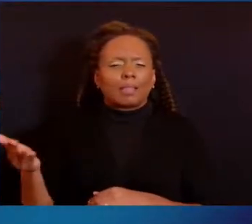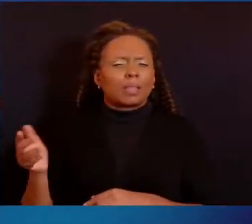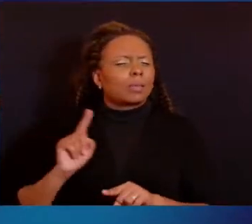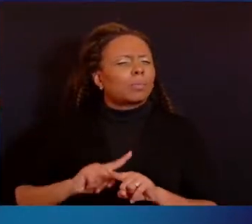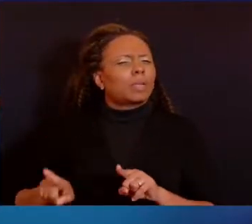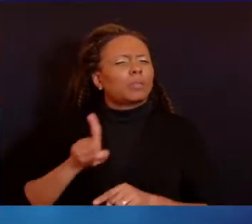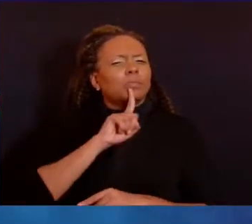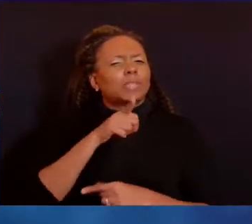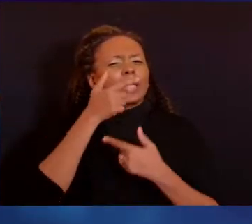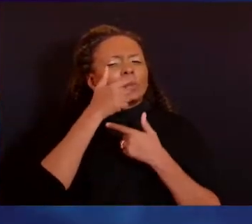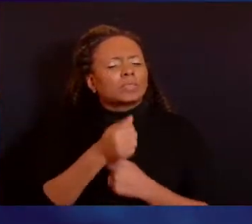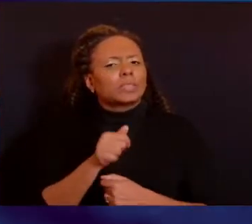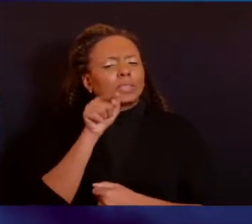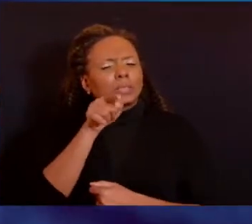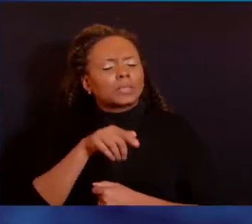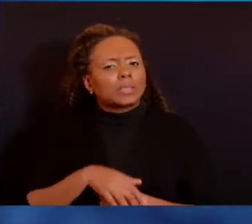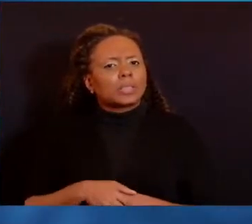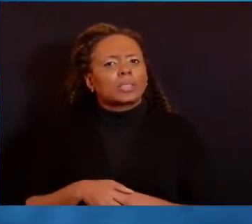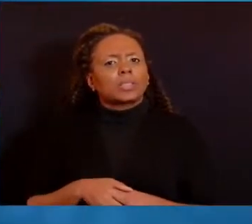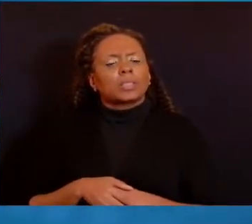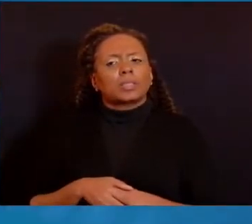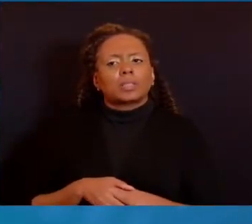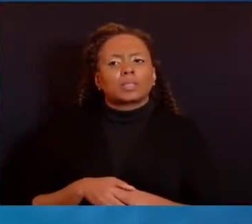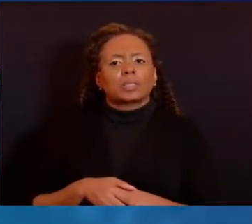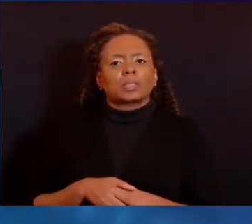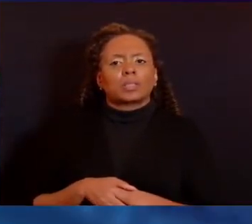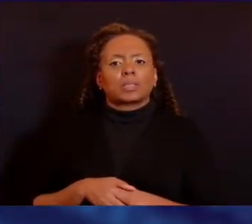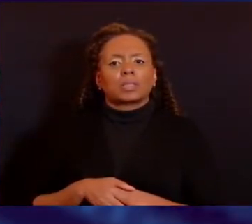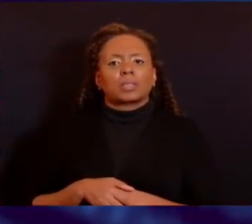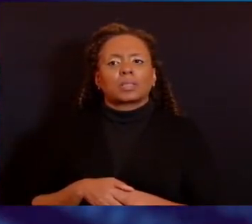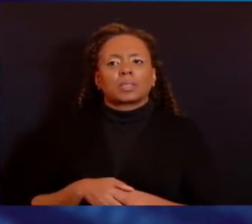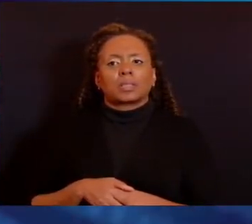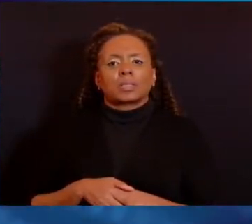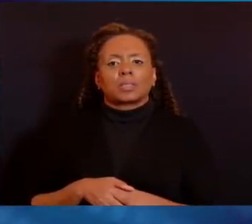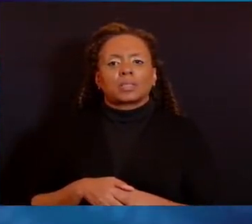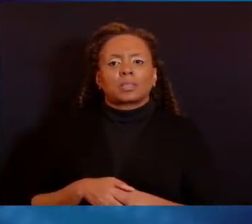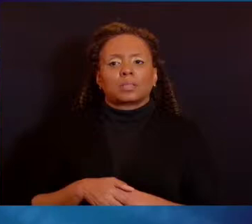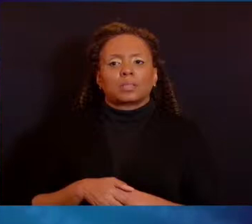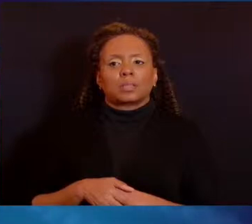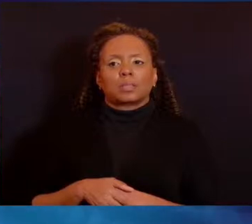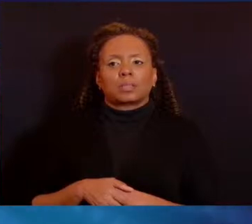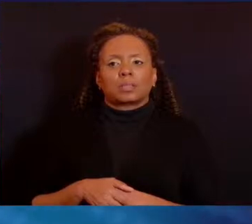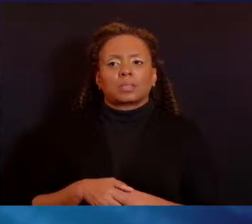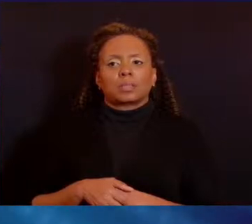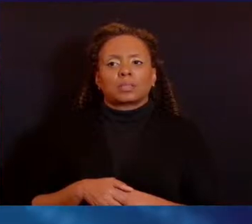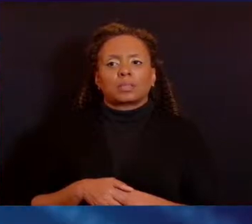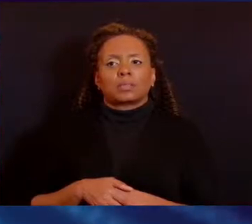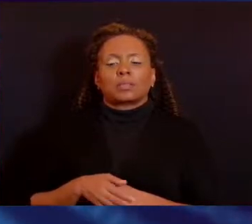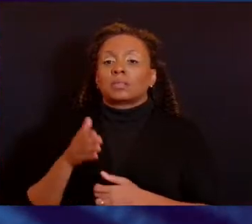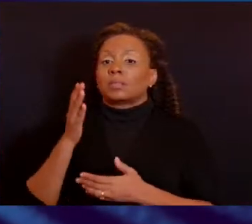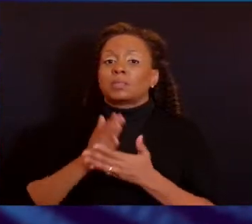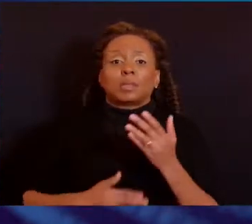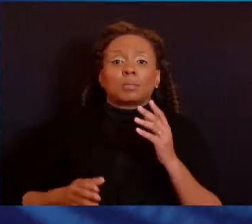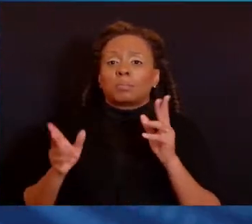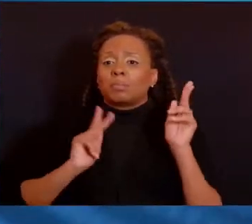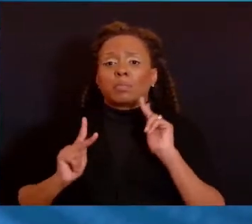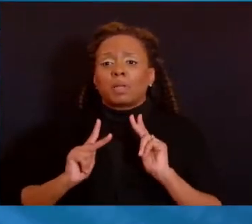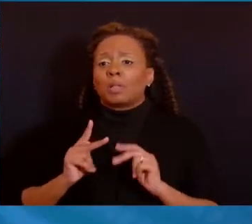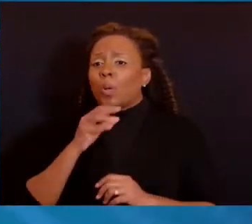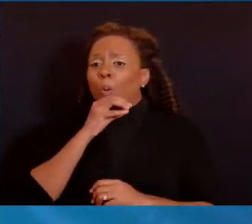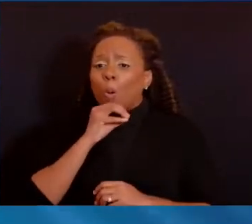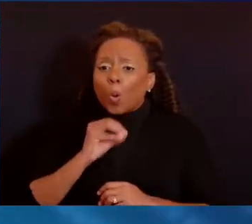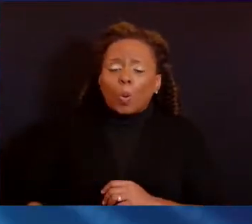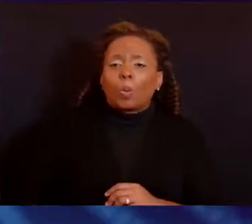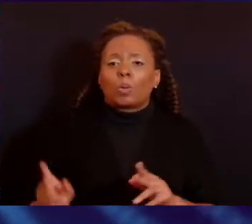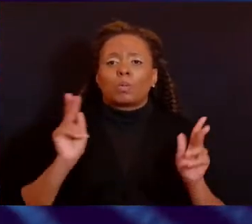very interesting that even some of the oldest persons among us have said that this is something that they have never ever seen. So I just